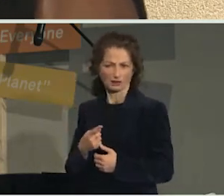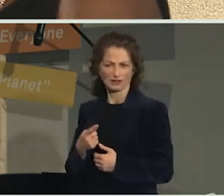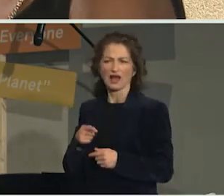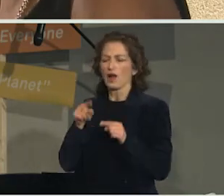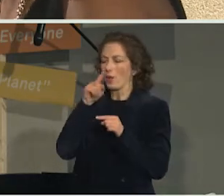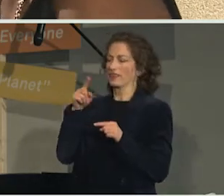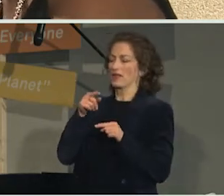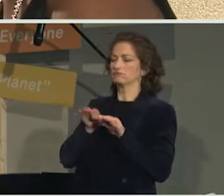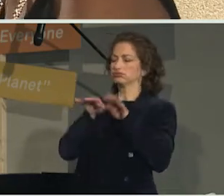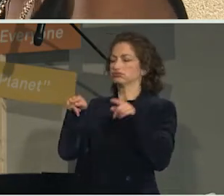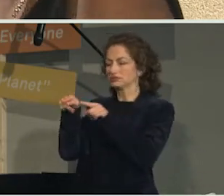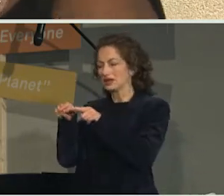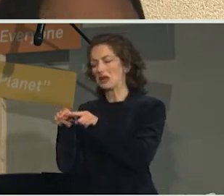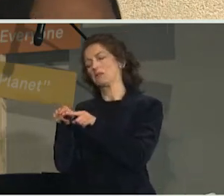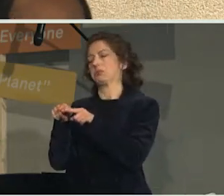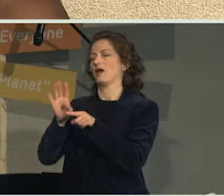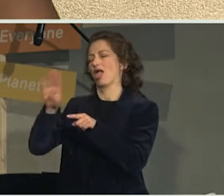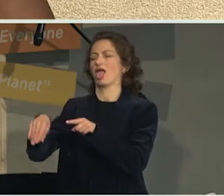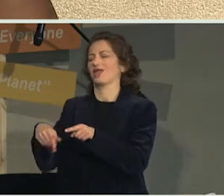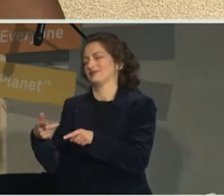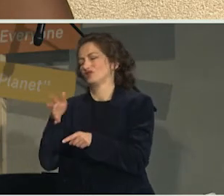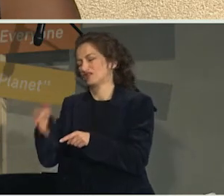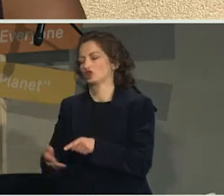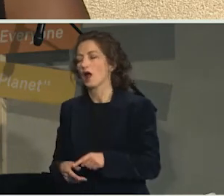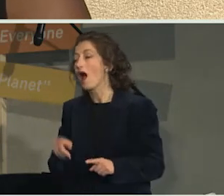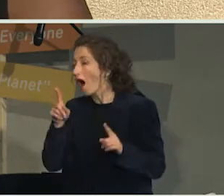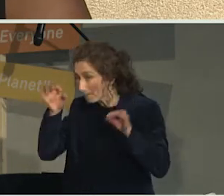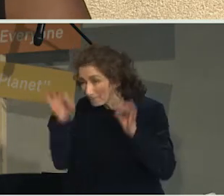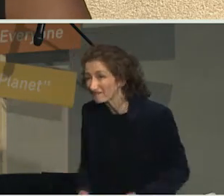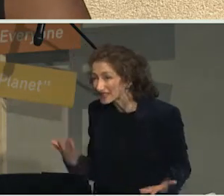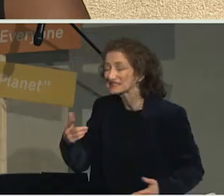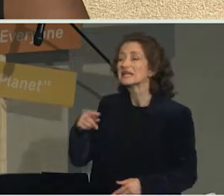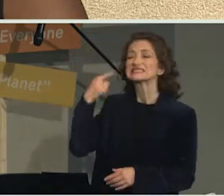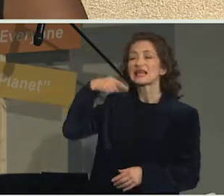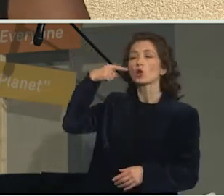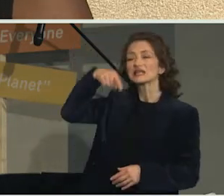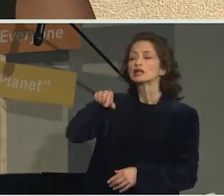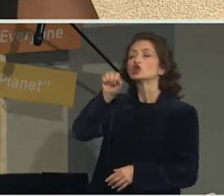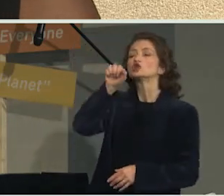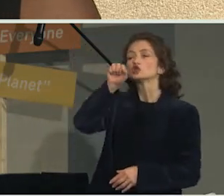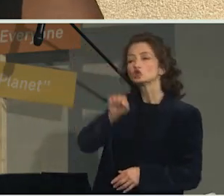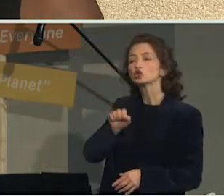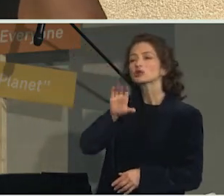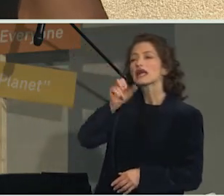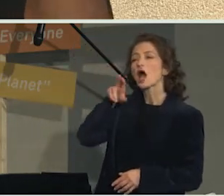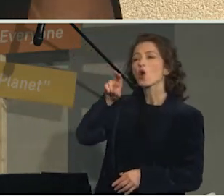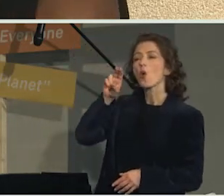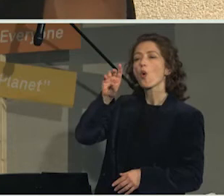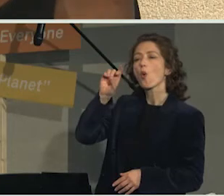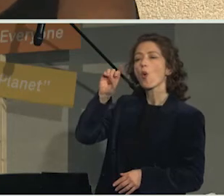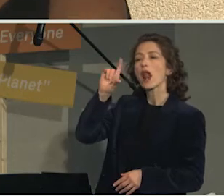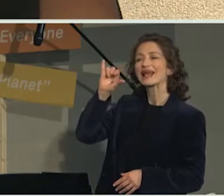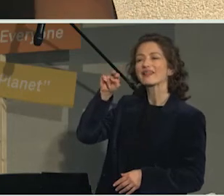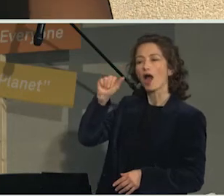I watched Senator Lindsey Graham from South Carolina channel precisely this claim in the stately halls